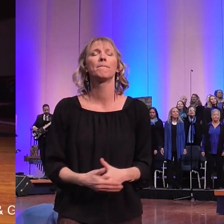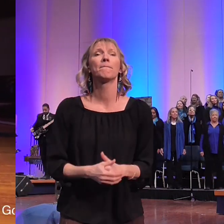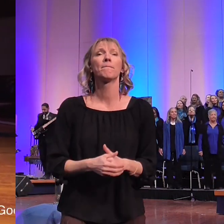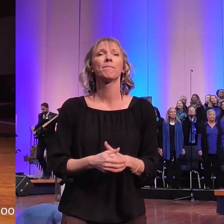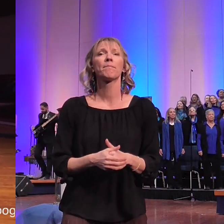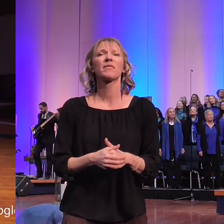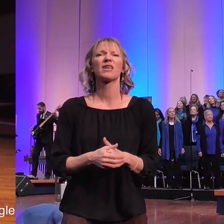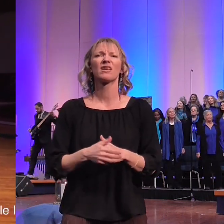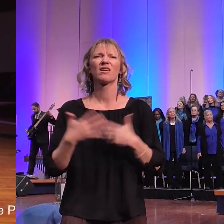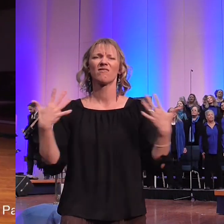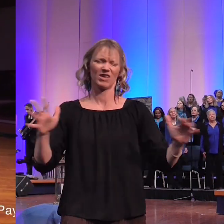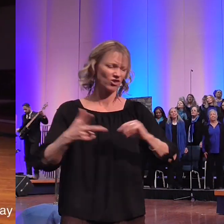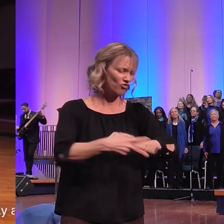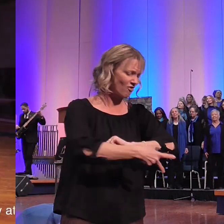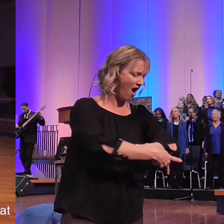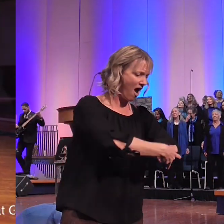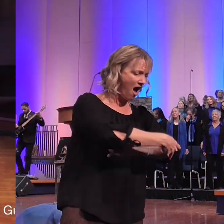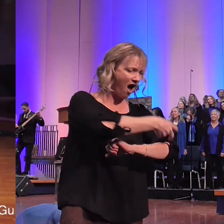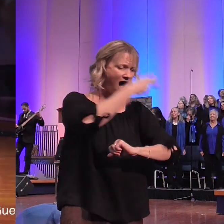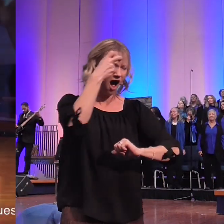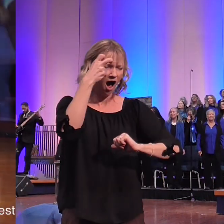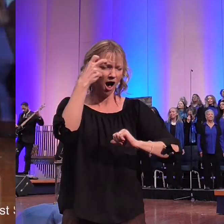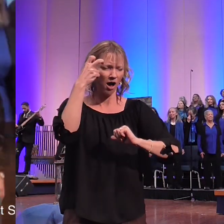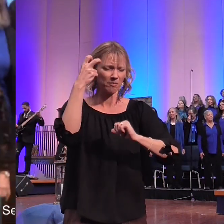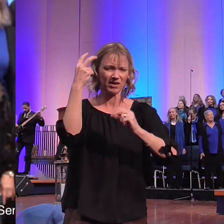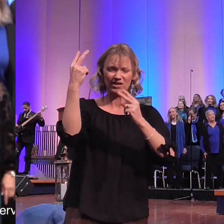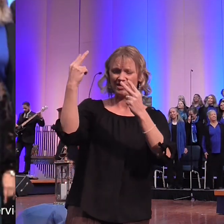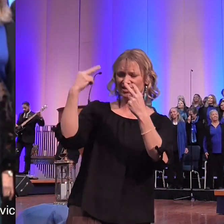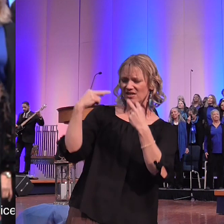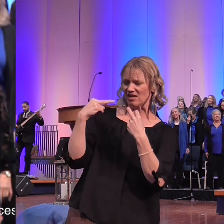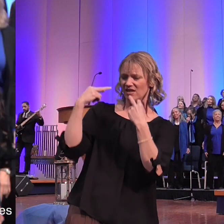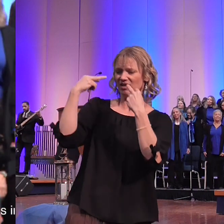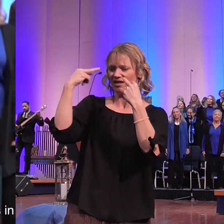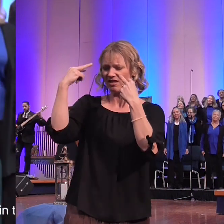Been wronged and disgraced,